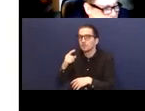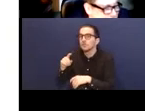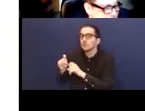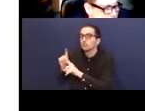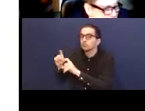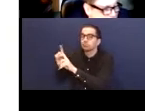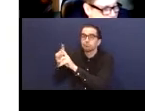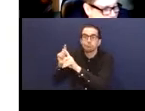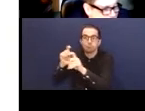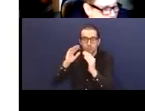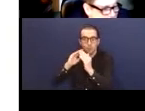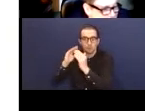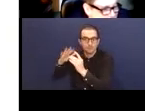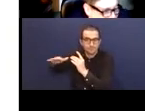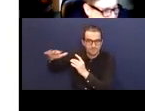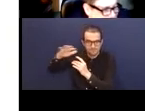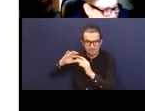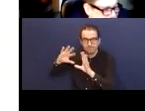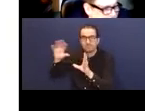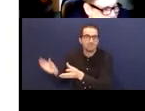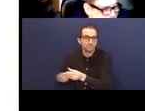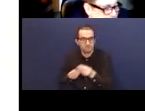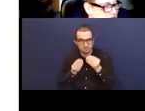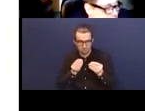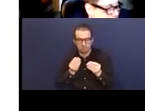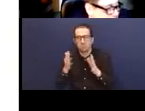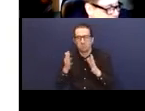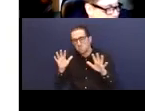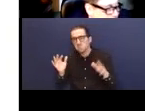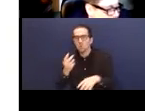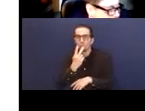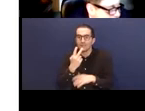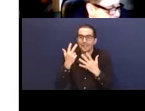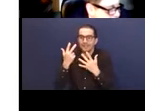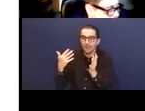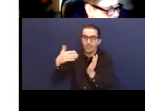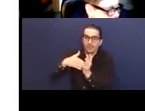0.24% of the Zambian population, which at that time was 11.5 million.